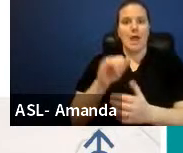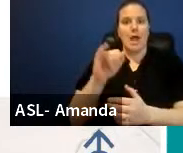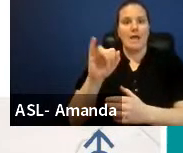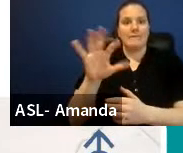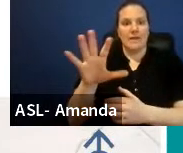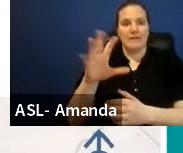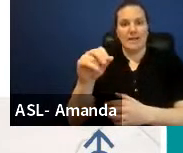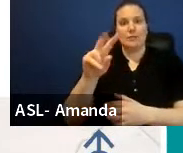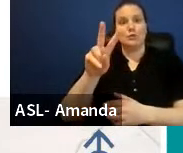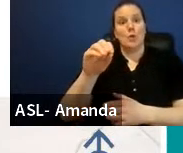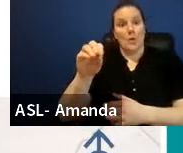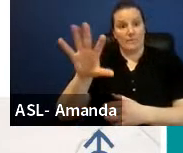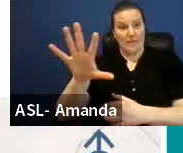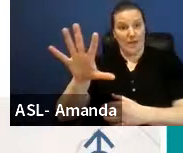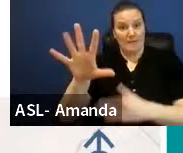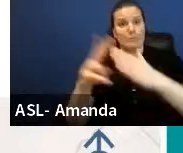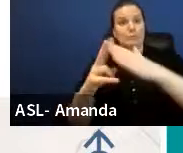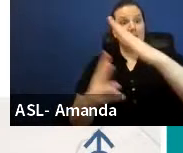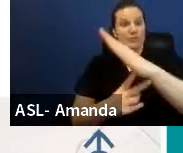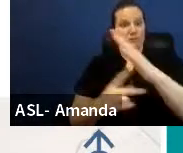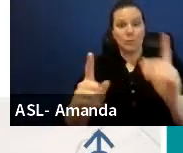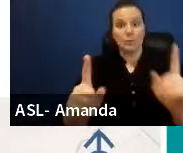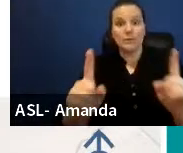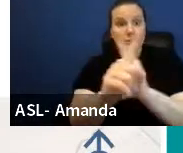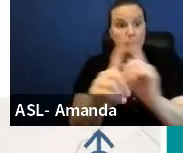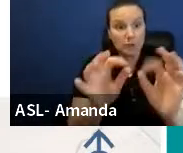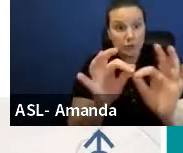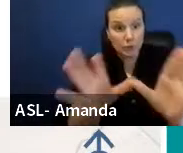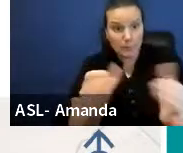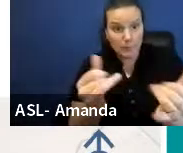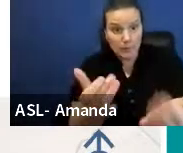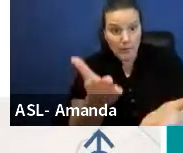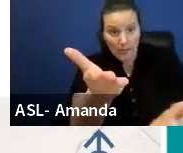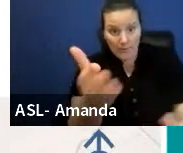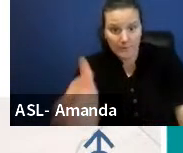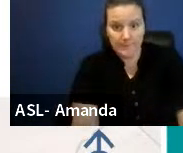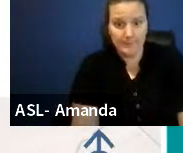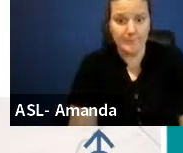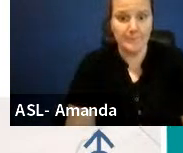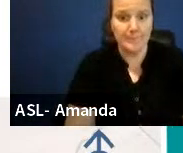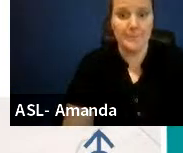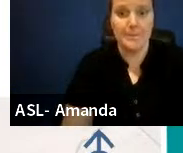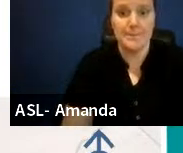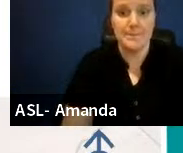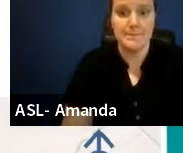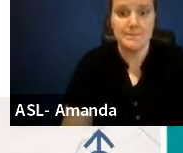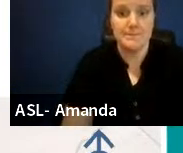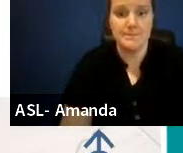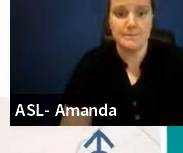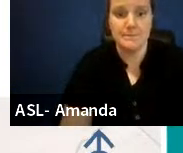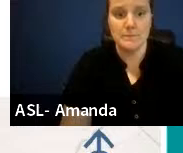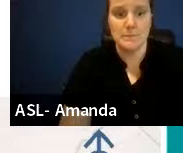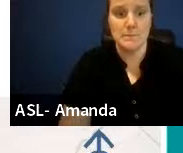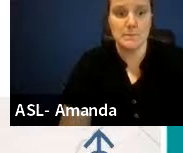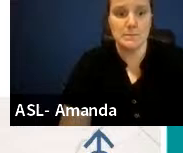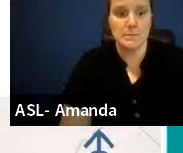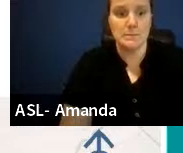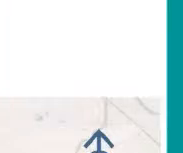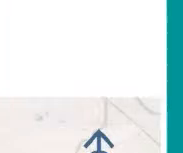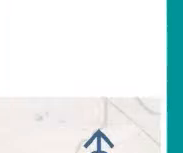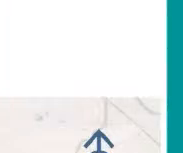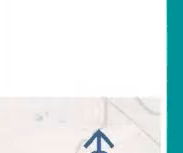I-5 and I-205 bridges. The vessels that currently today work